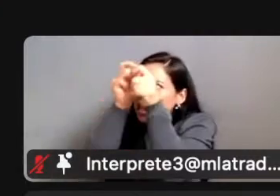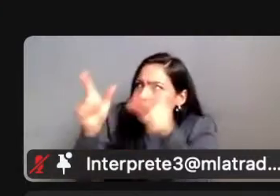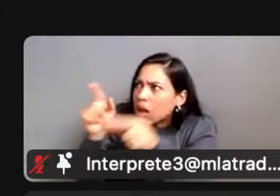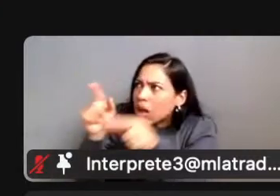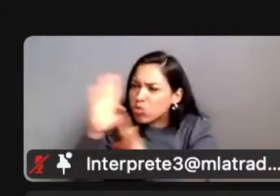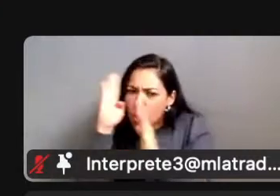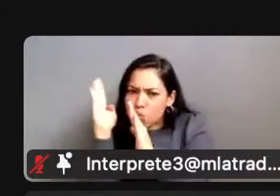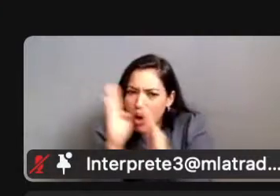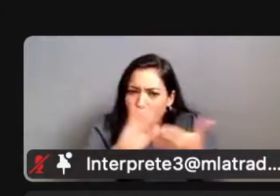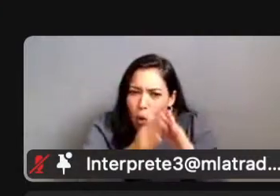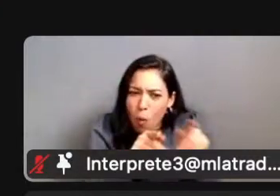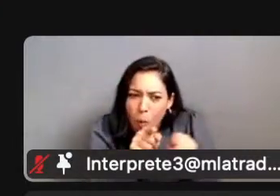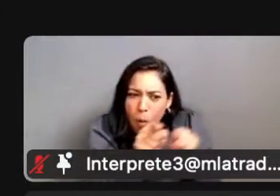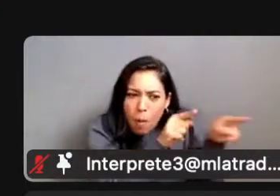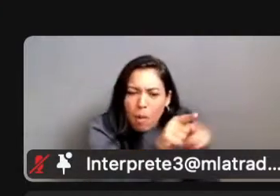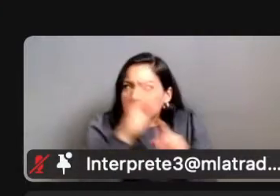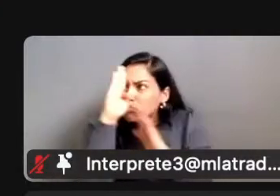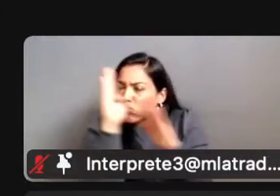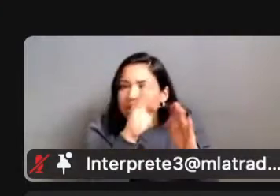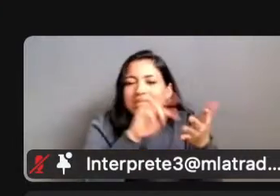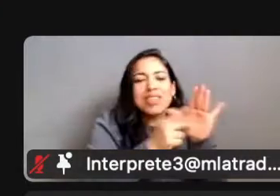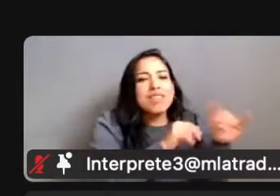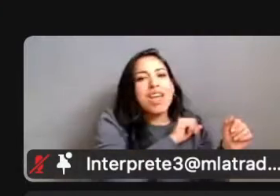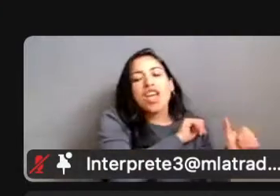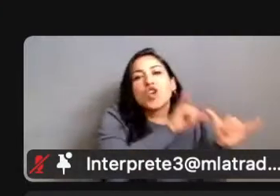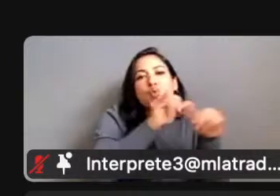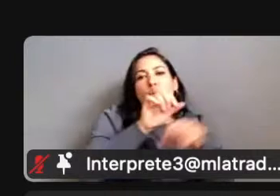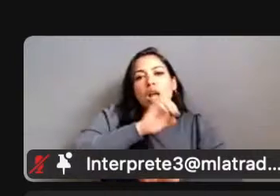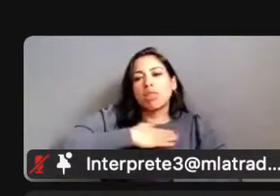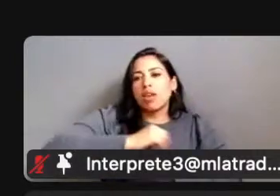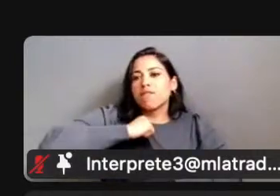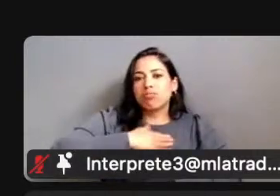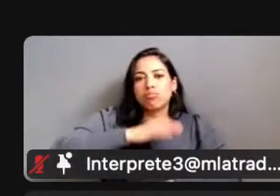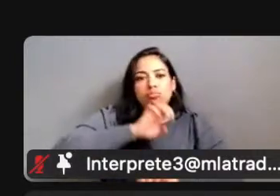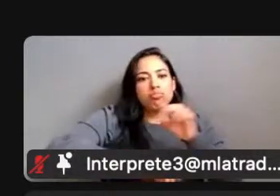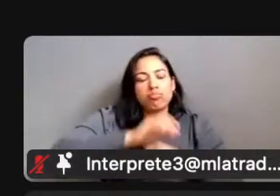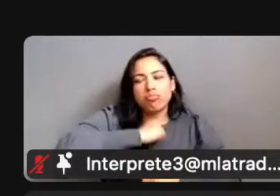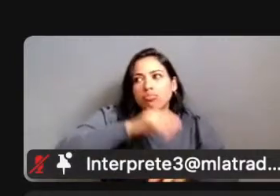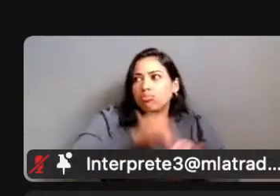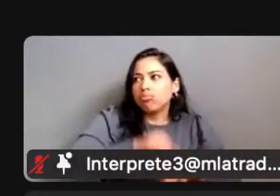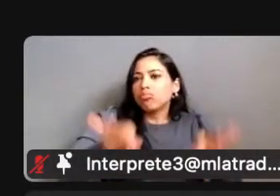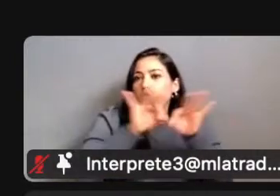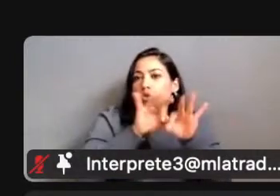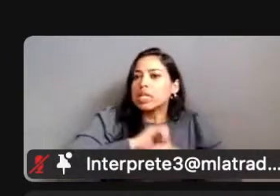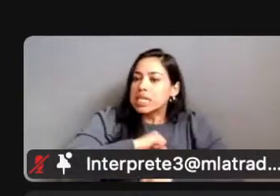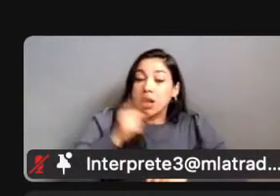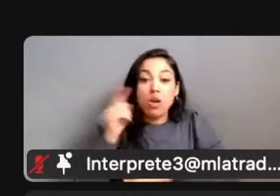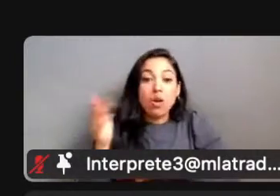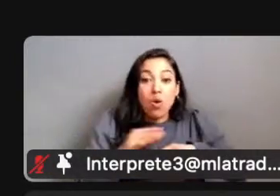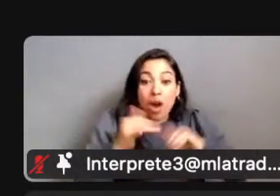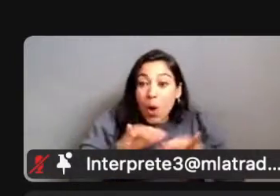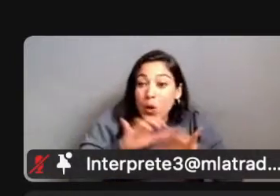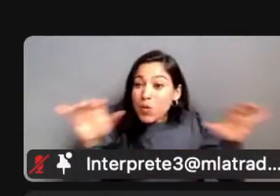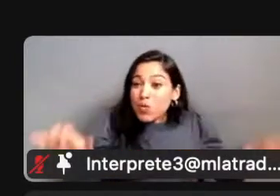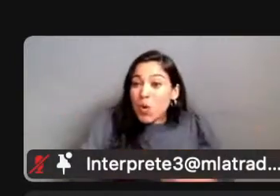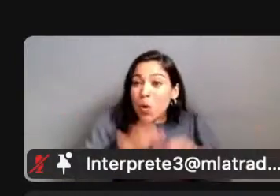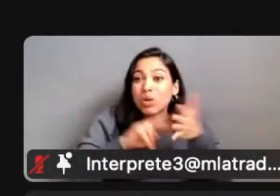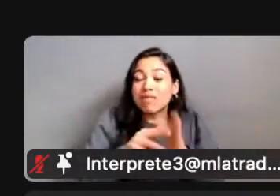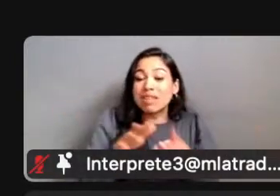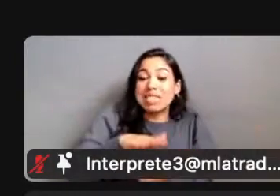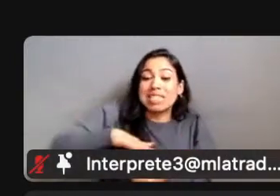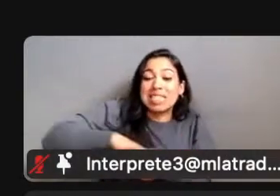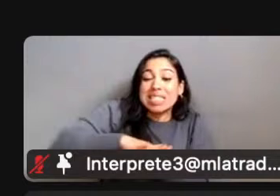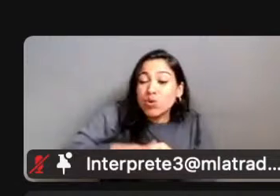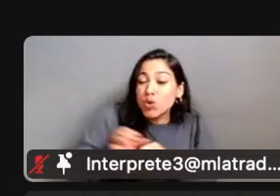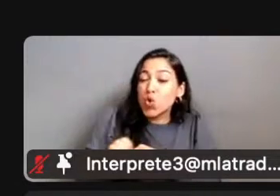of what the states have offered to the population and also the human rights defense. Something very